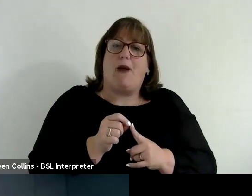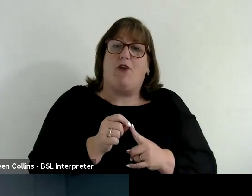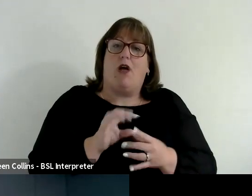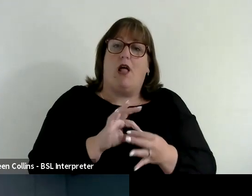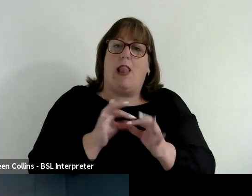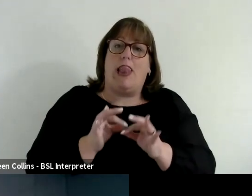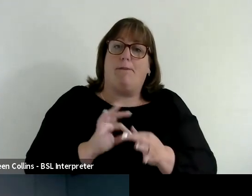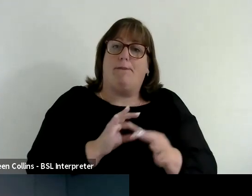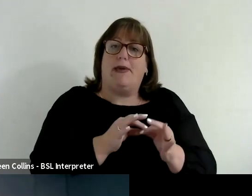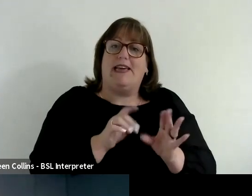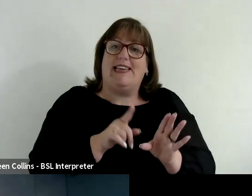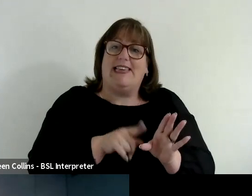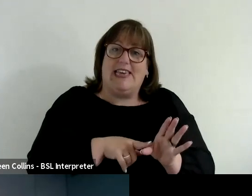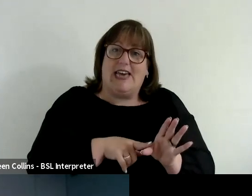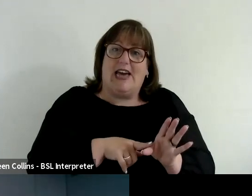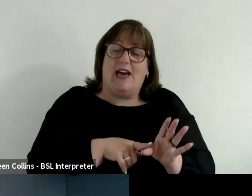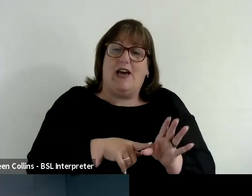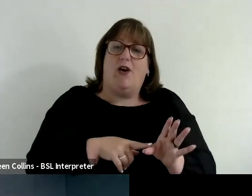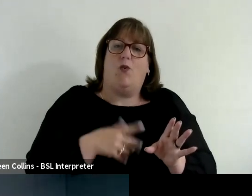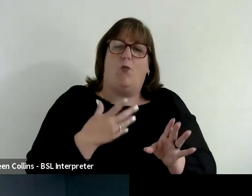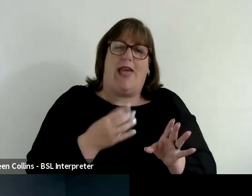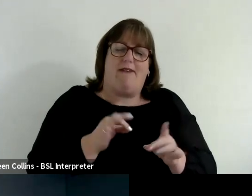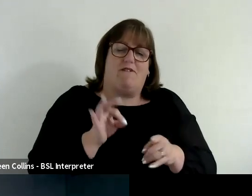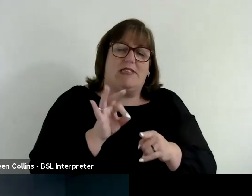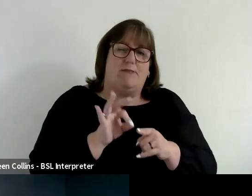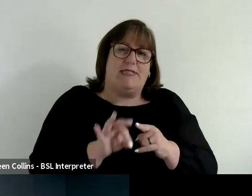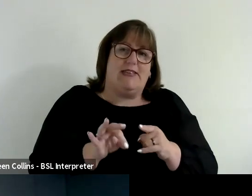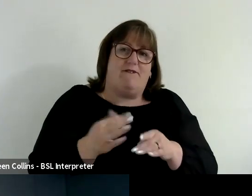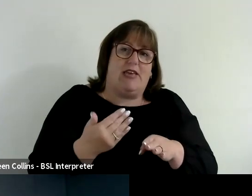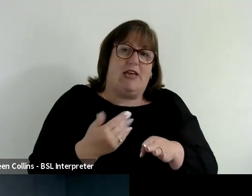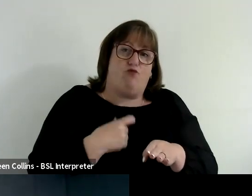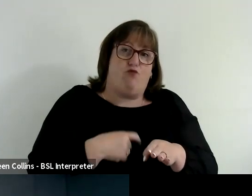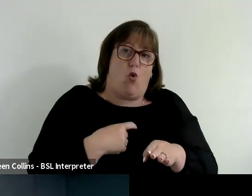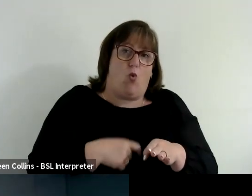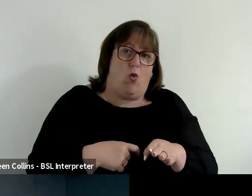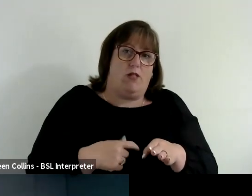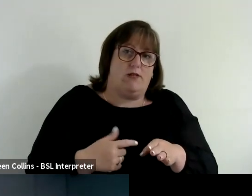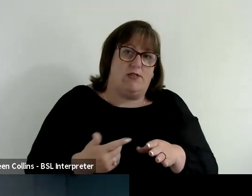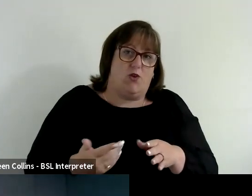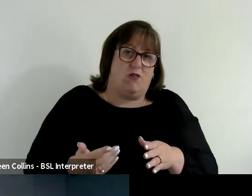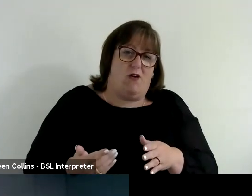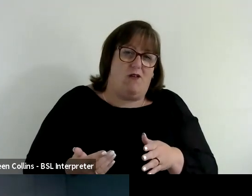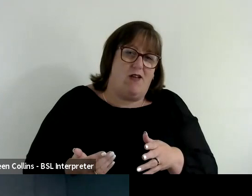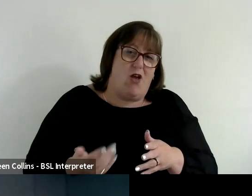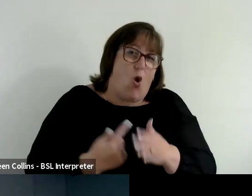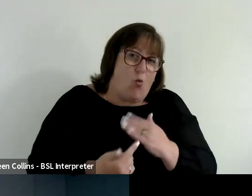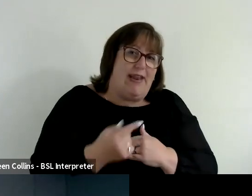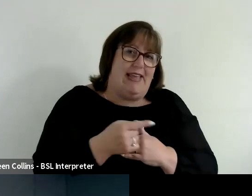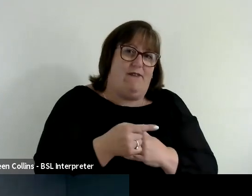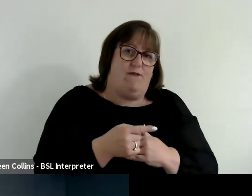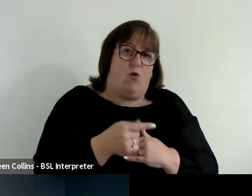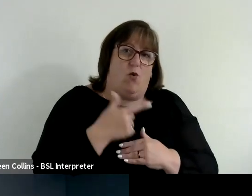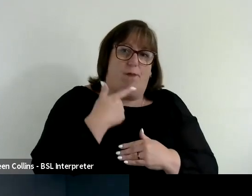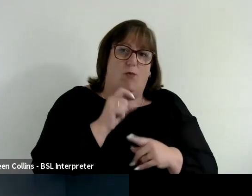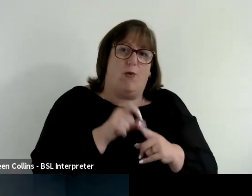for disabled candidates only, because we really need to diversify people working in the production sector. In terms